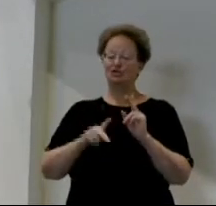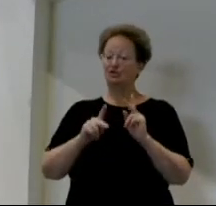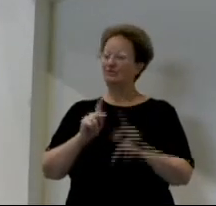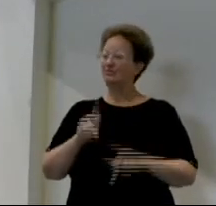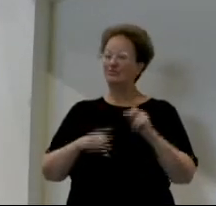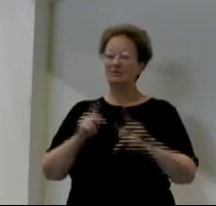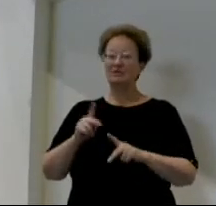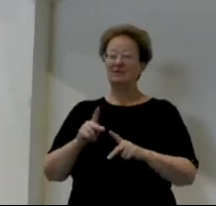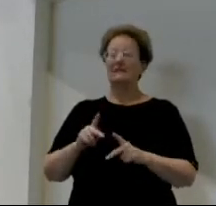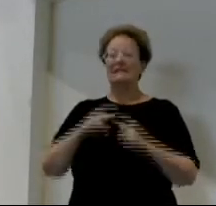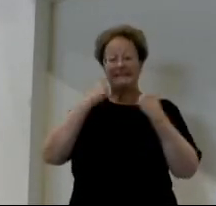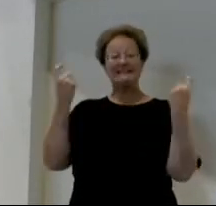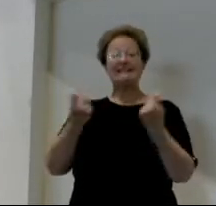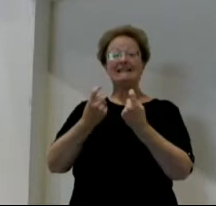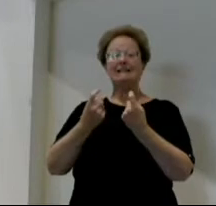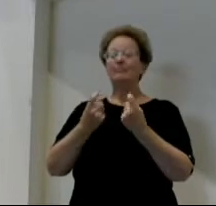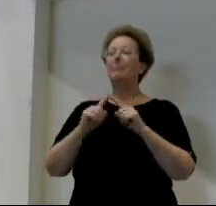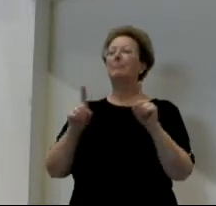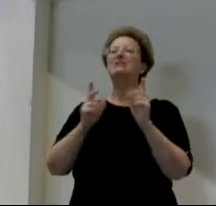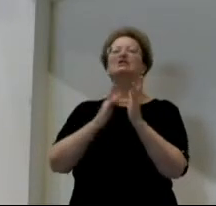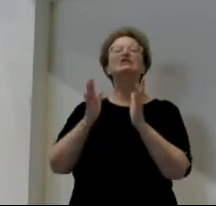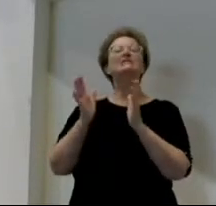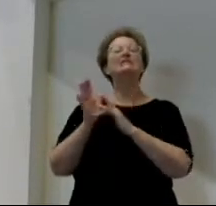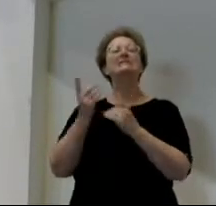was required of us, but we couldn't do it because of sin.